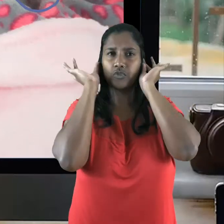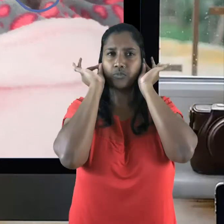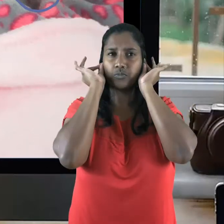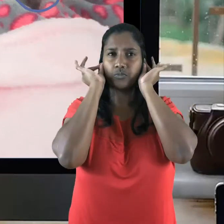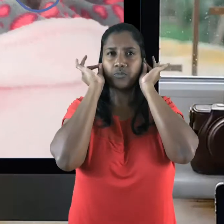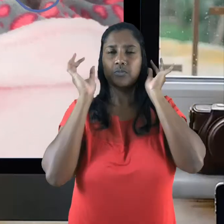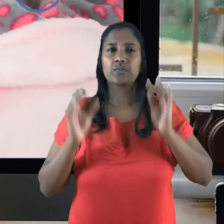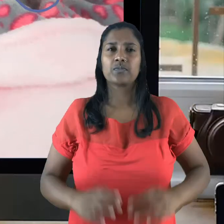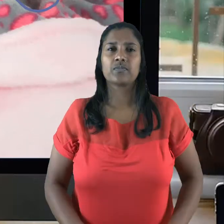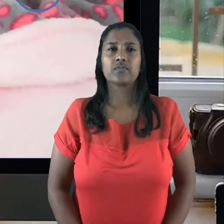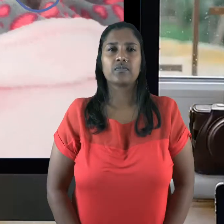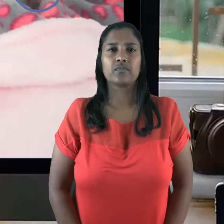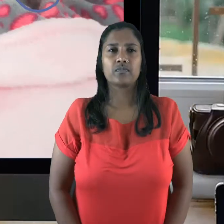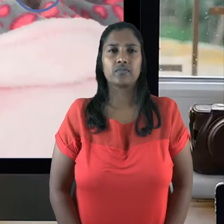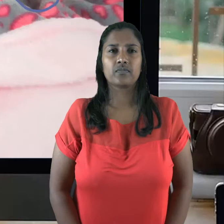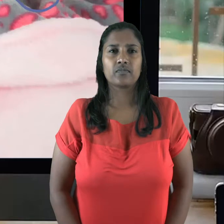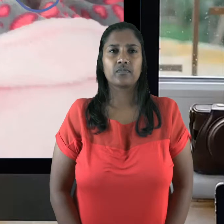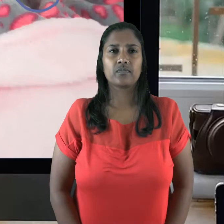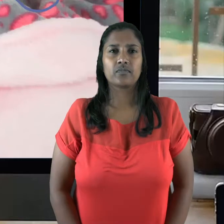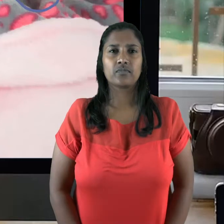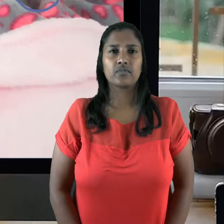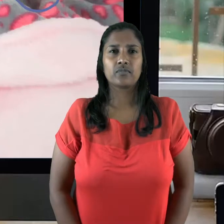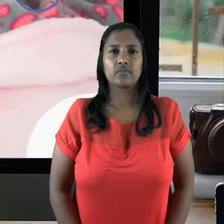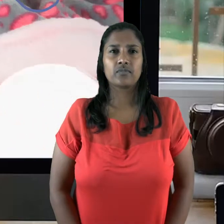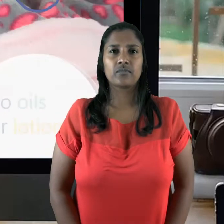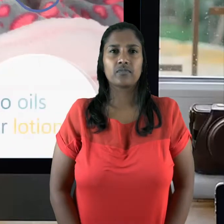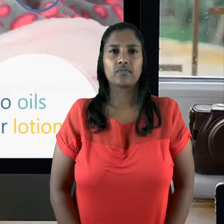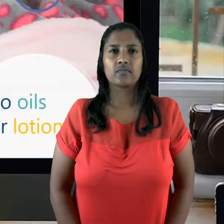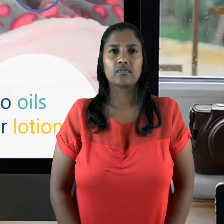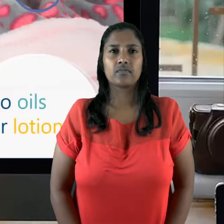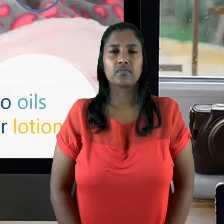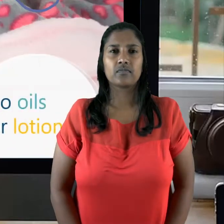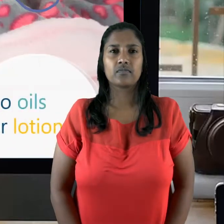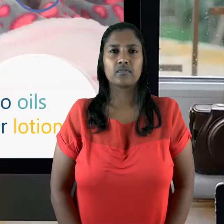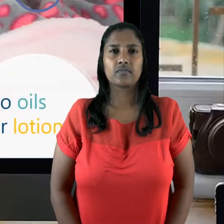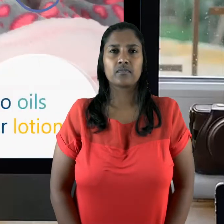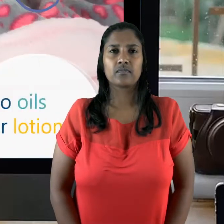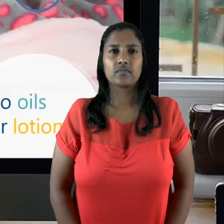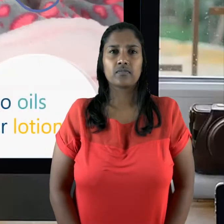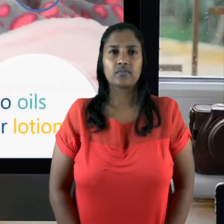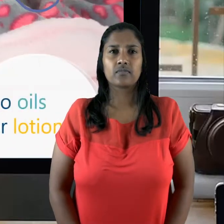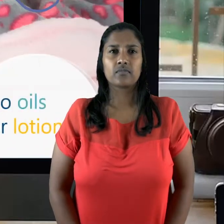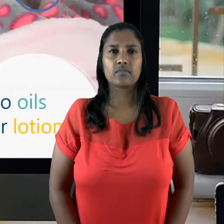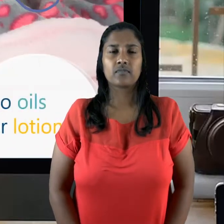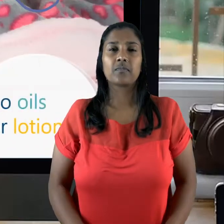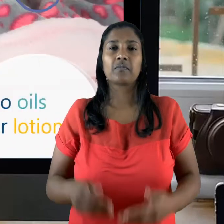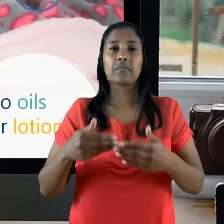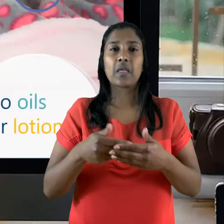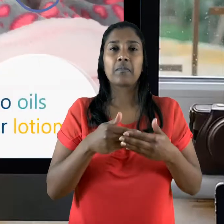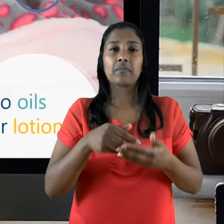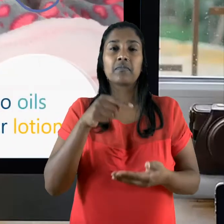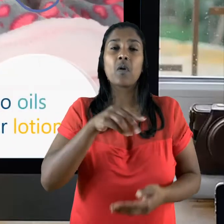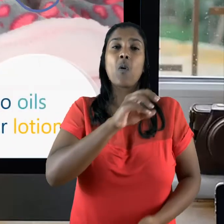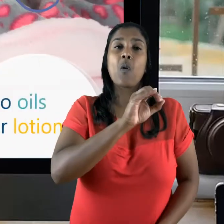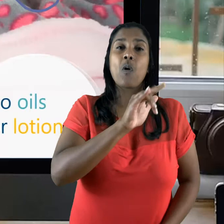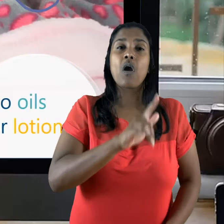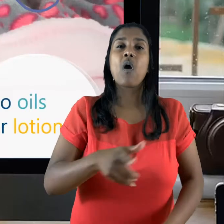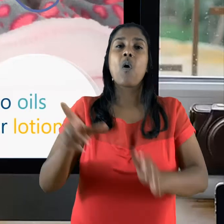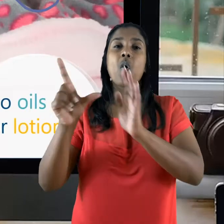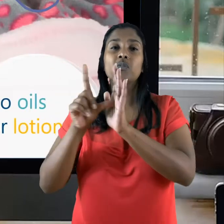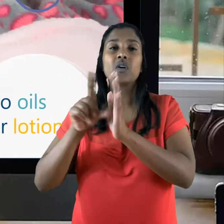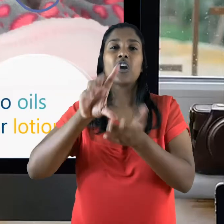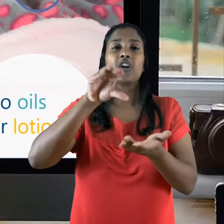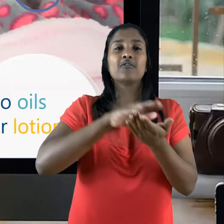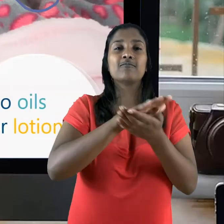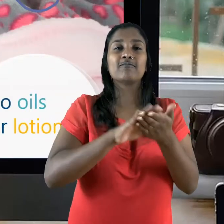on the temple, and 1 behind each ear. It's best if the baby's skin is clean and free of oils or creams.